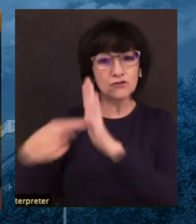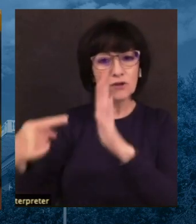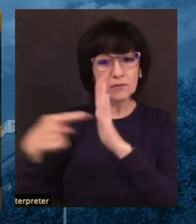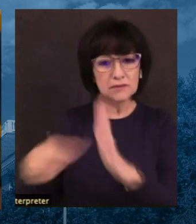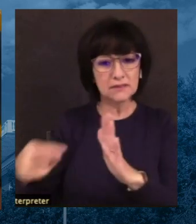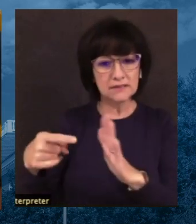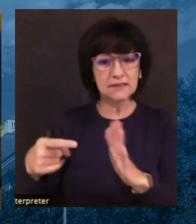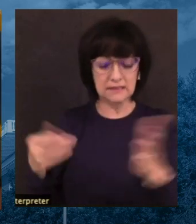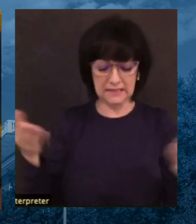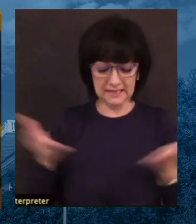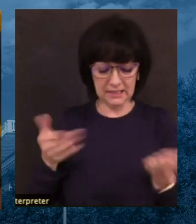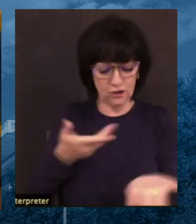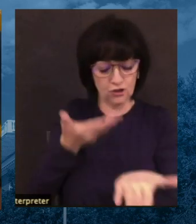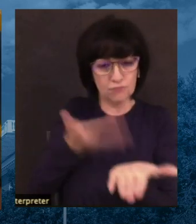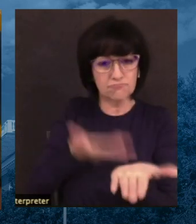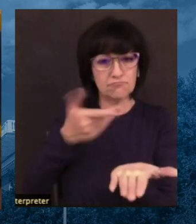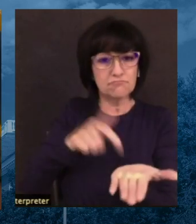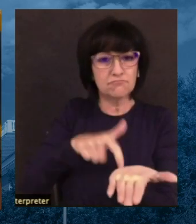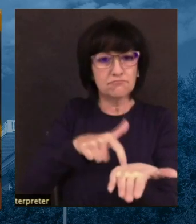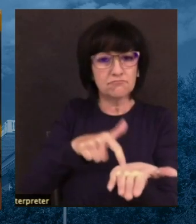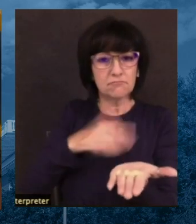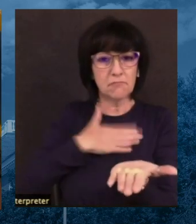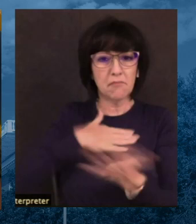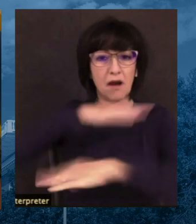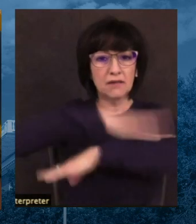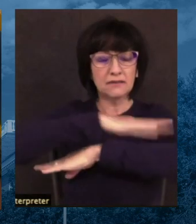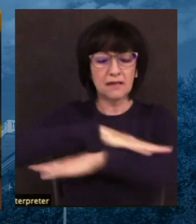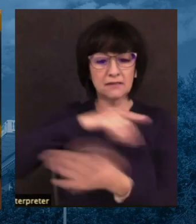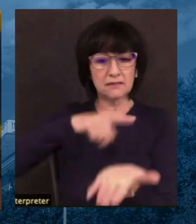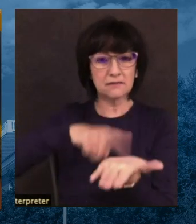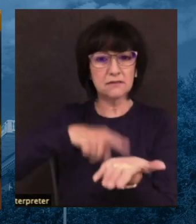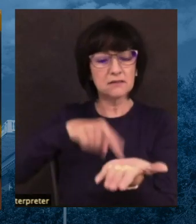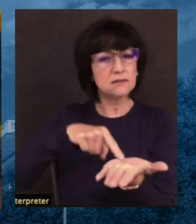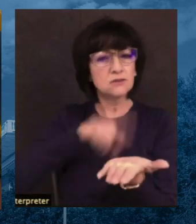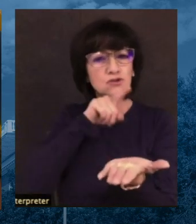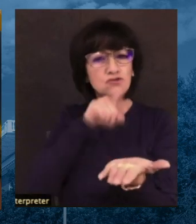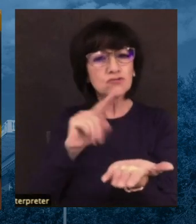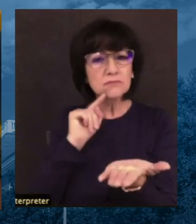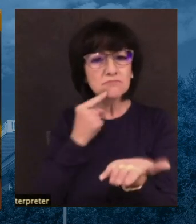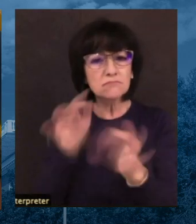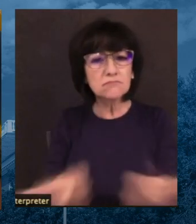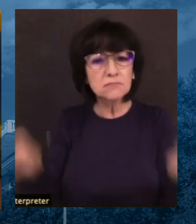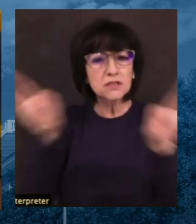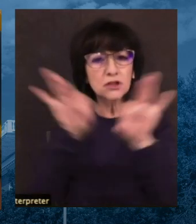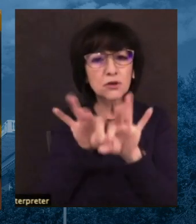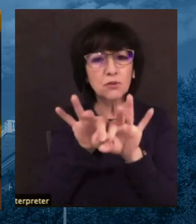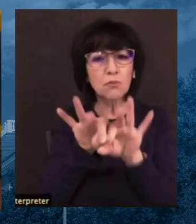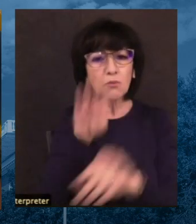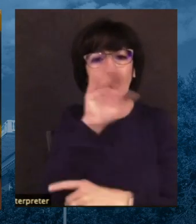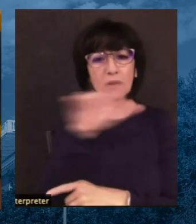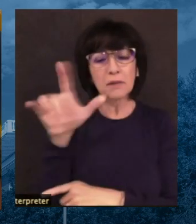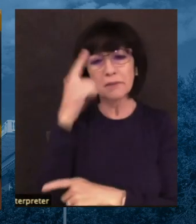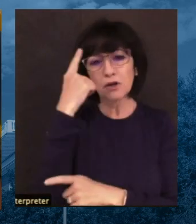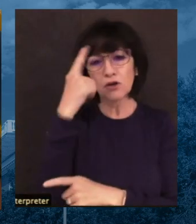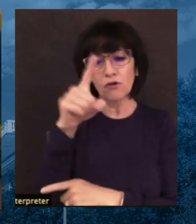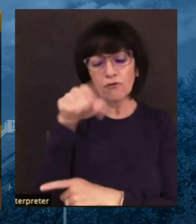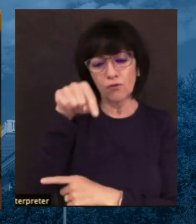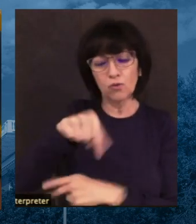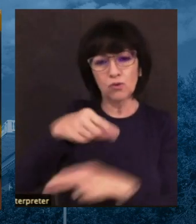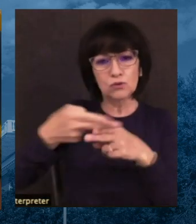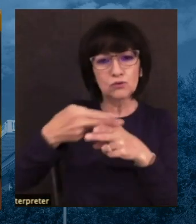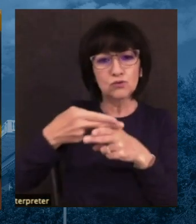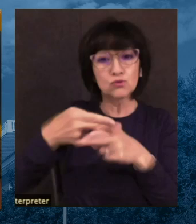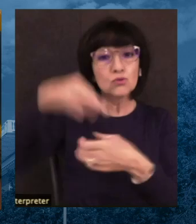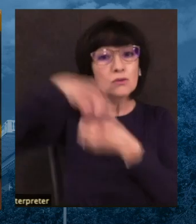for signature. It's a really critically important bill for the upcoming elections of this fall, particularly